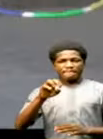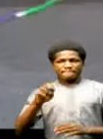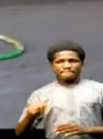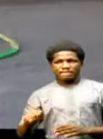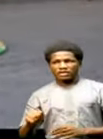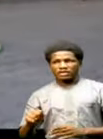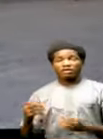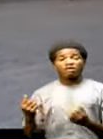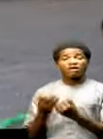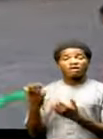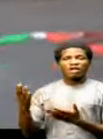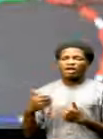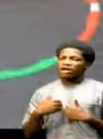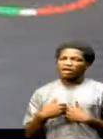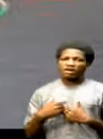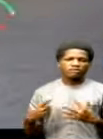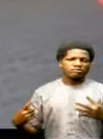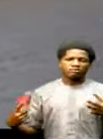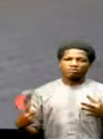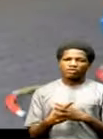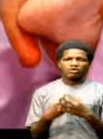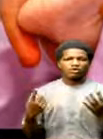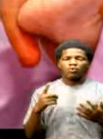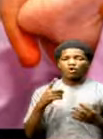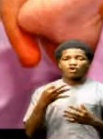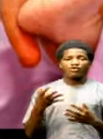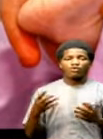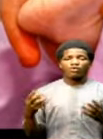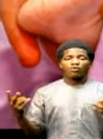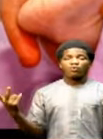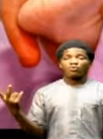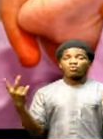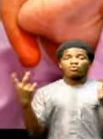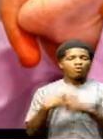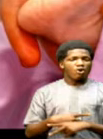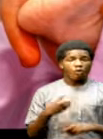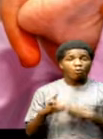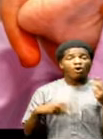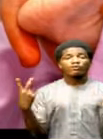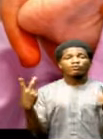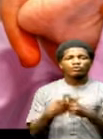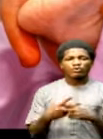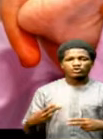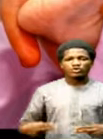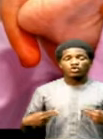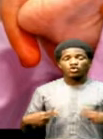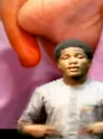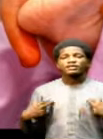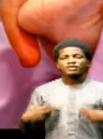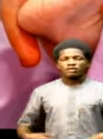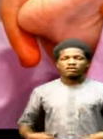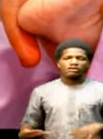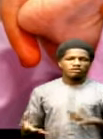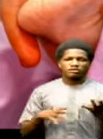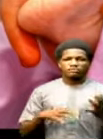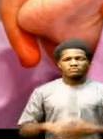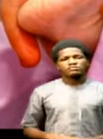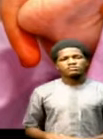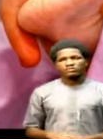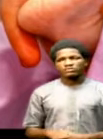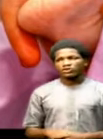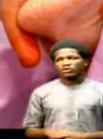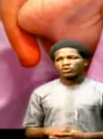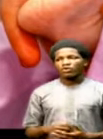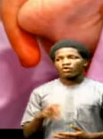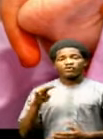UN describes as one of the world's worst humanitarian crises. An estimated 4.5 million people, 14%